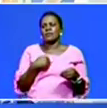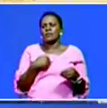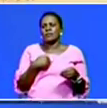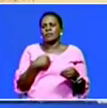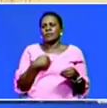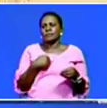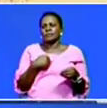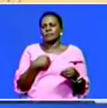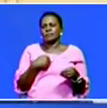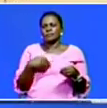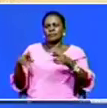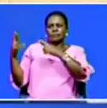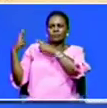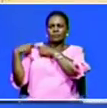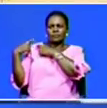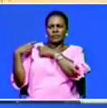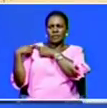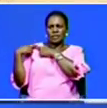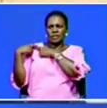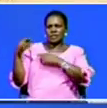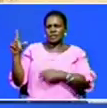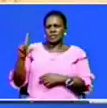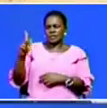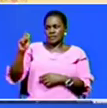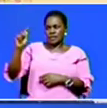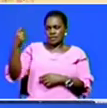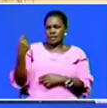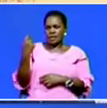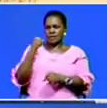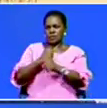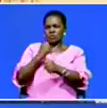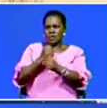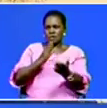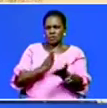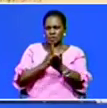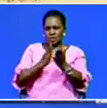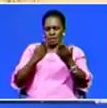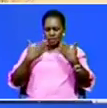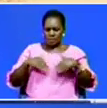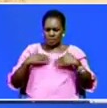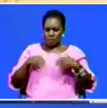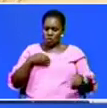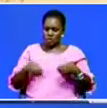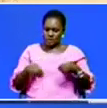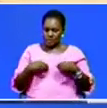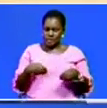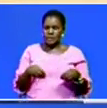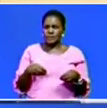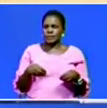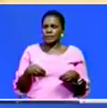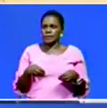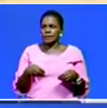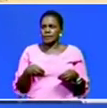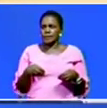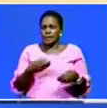higher learning. The role of Cheshire Disability Services Kenya to make sure that persons living with disabilities